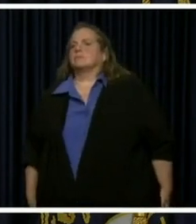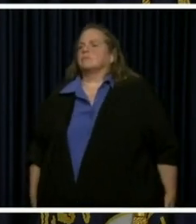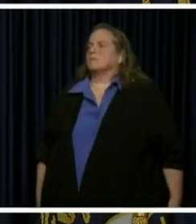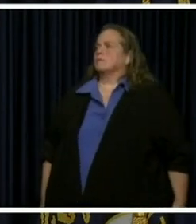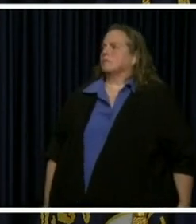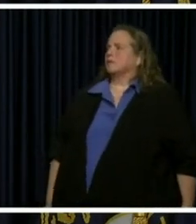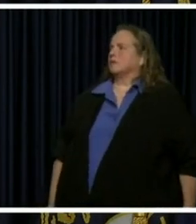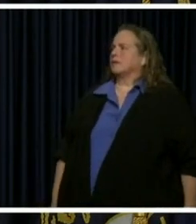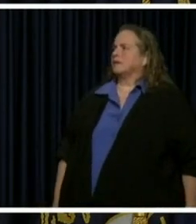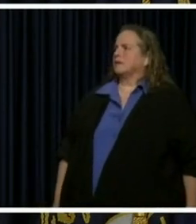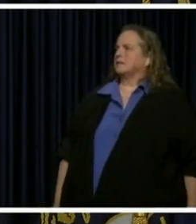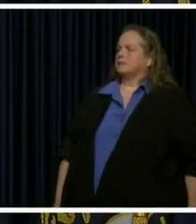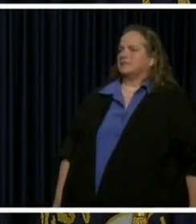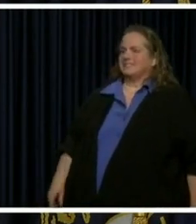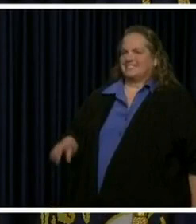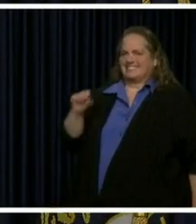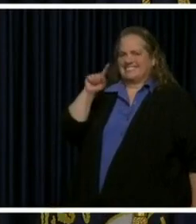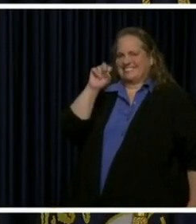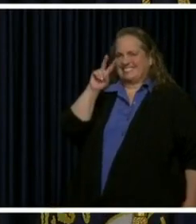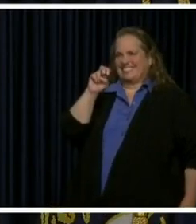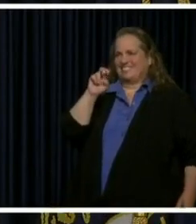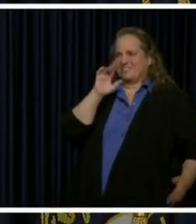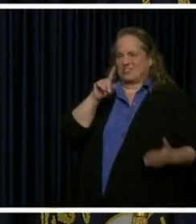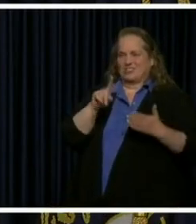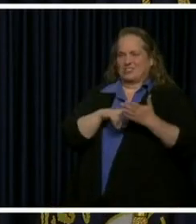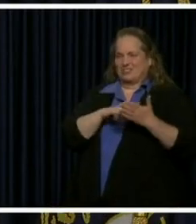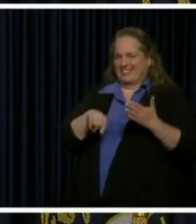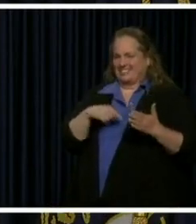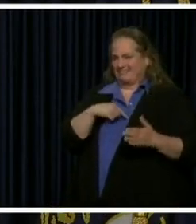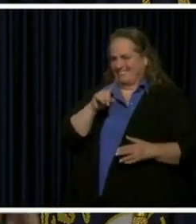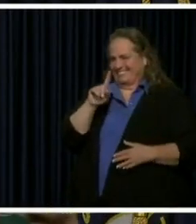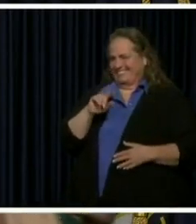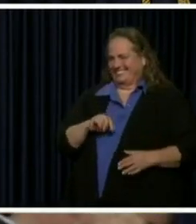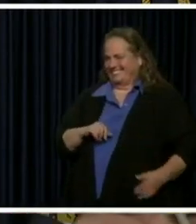This is, people have heard this before where he corrects me.